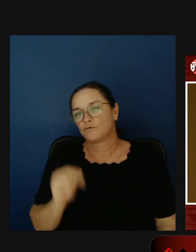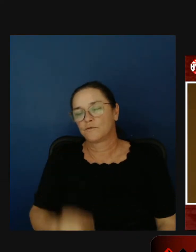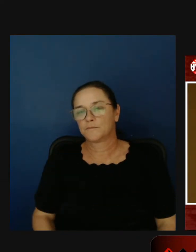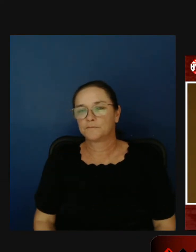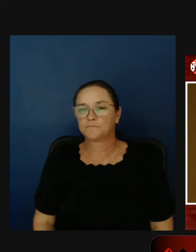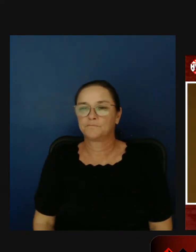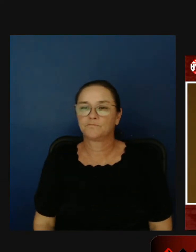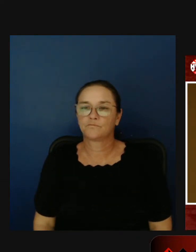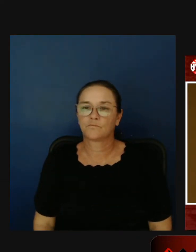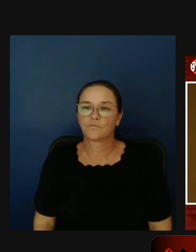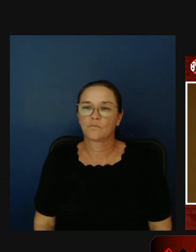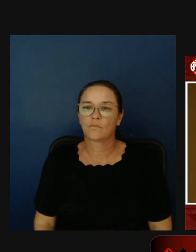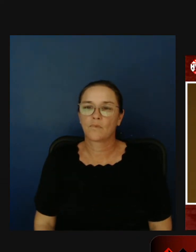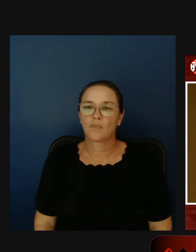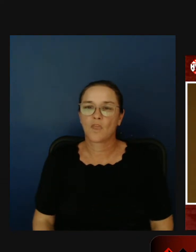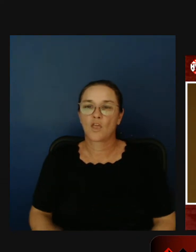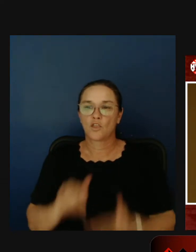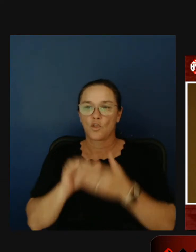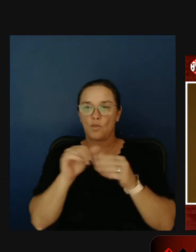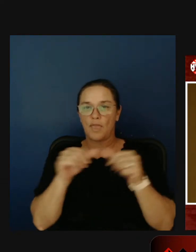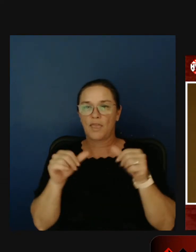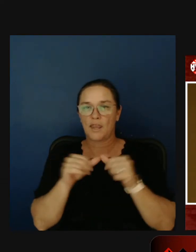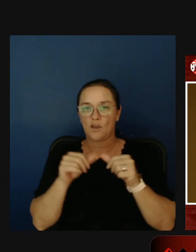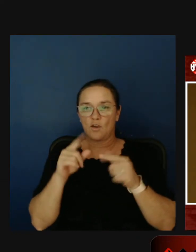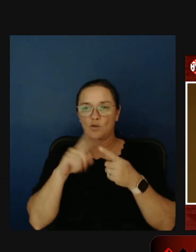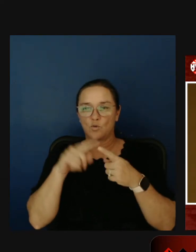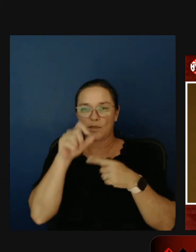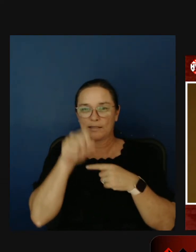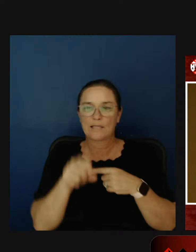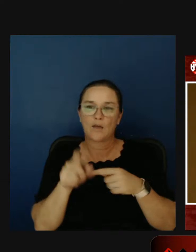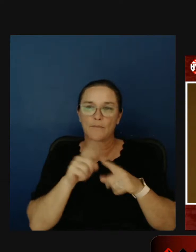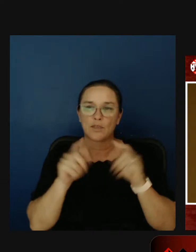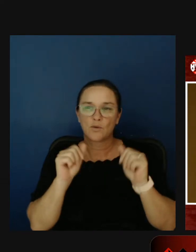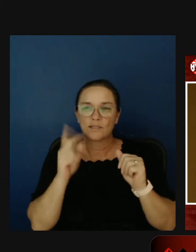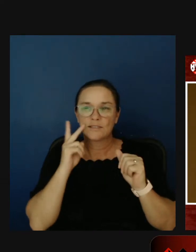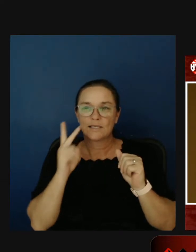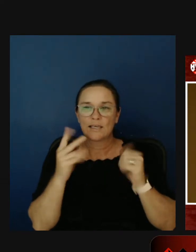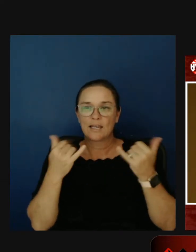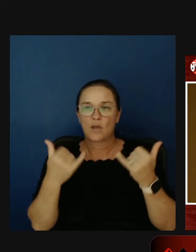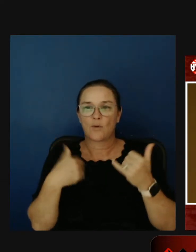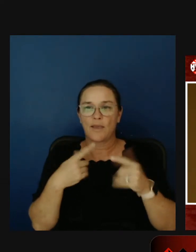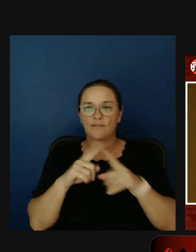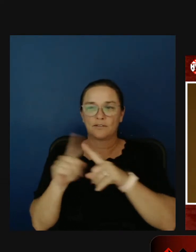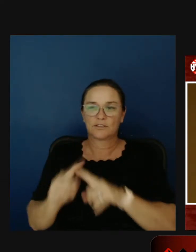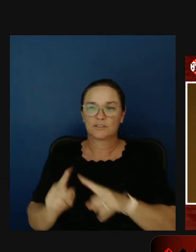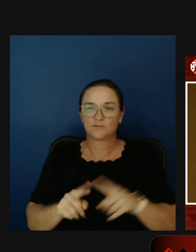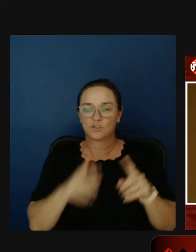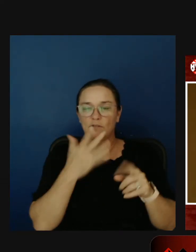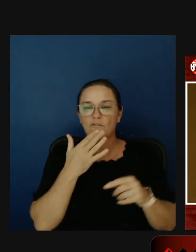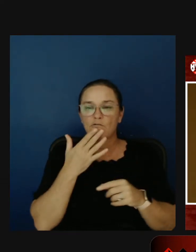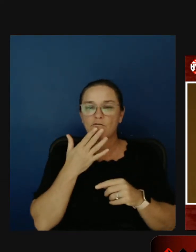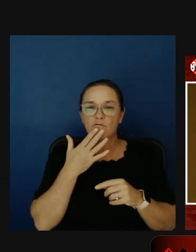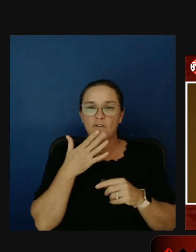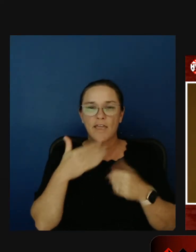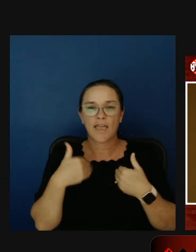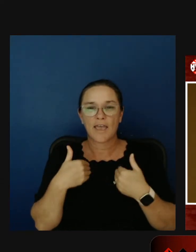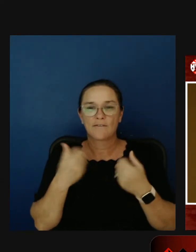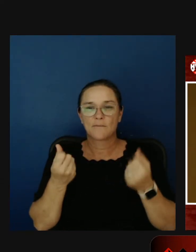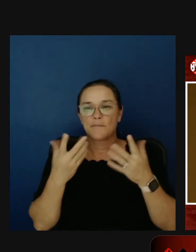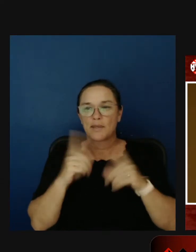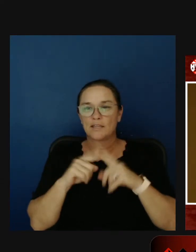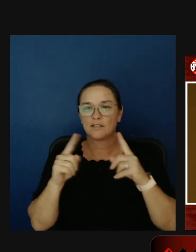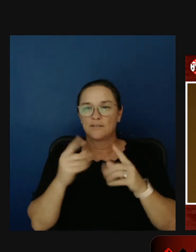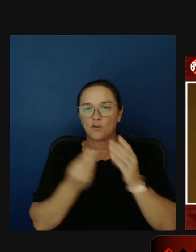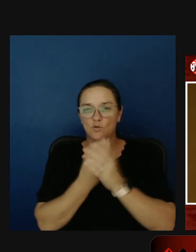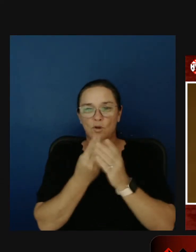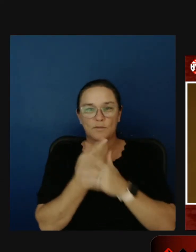So this was all that area in red to the south. But as you can see, we've now got a lot of different colors. There's been a lot of different eruptions from this